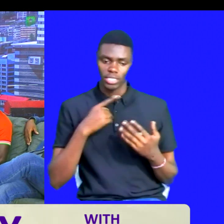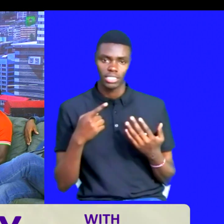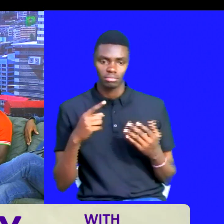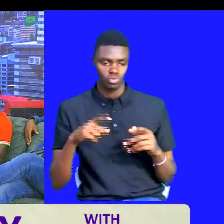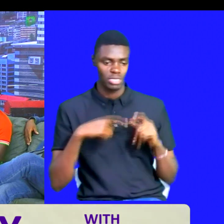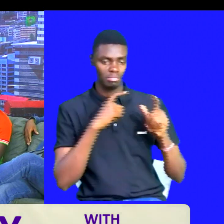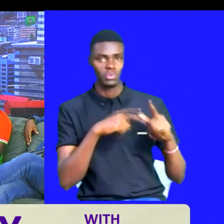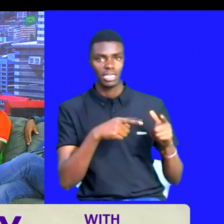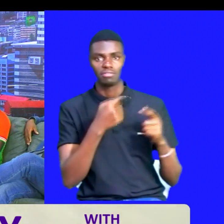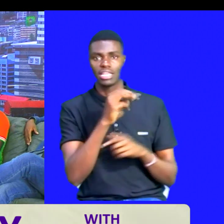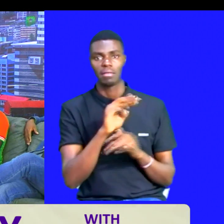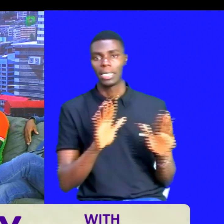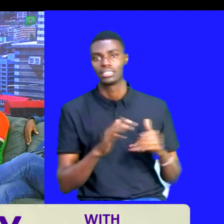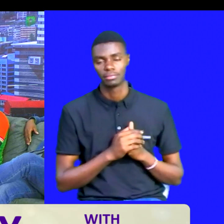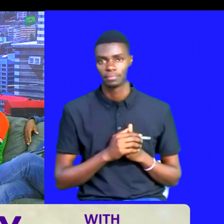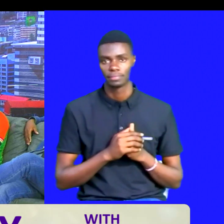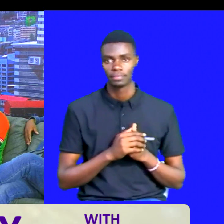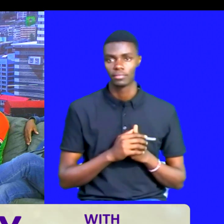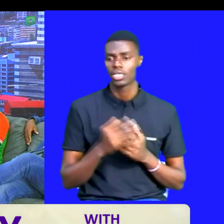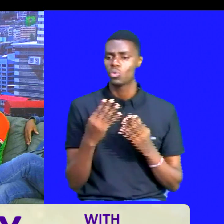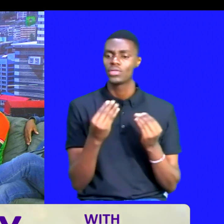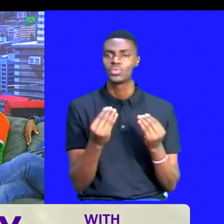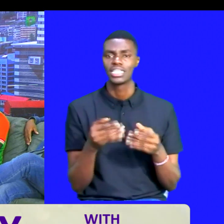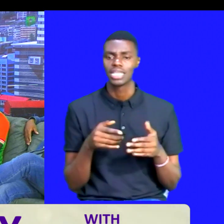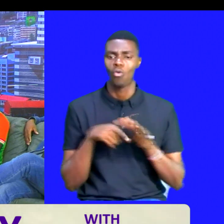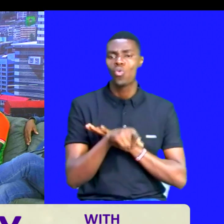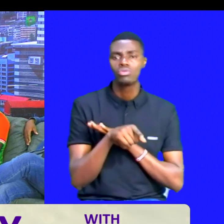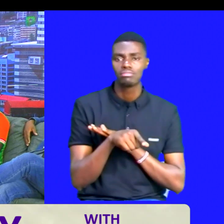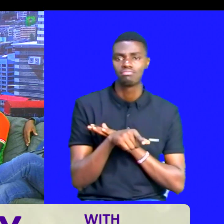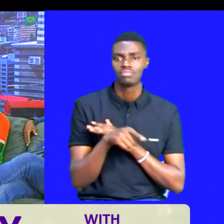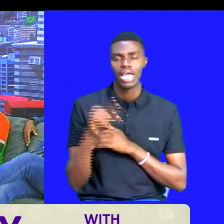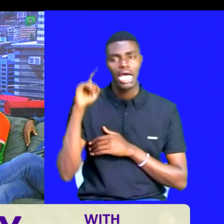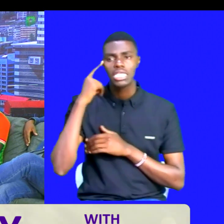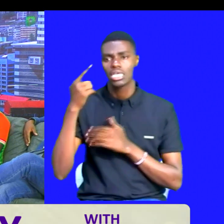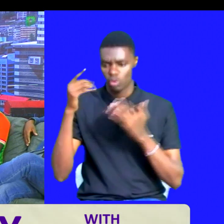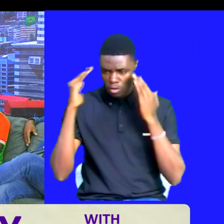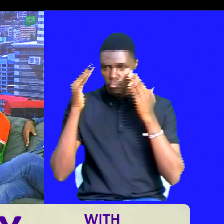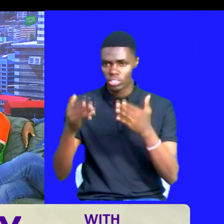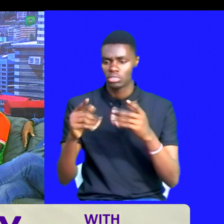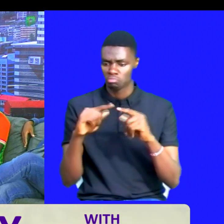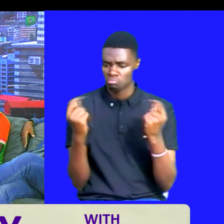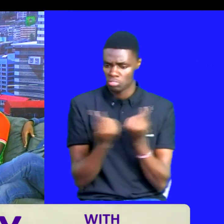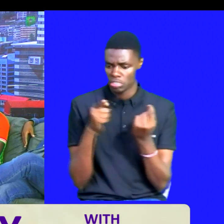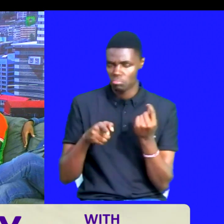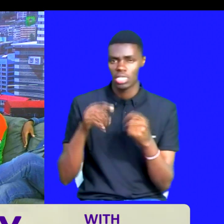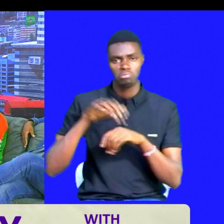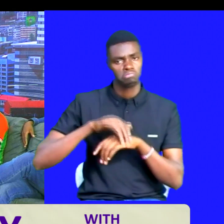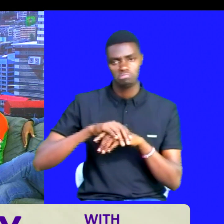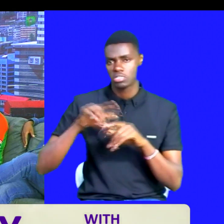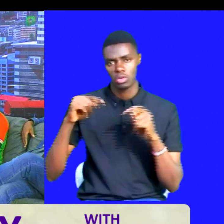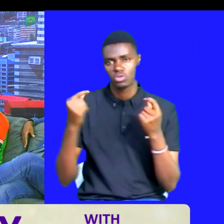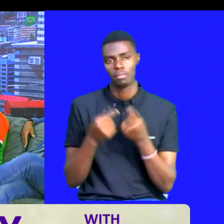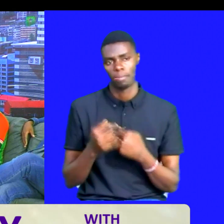was a gift we gave them. So it was, you know, the easy goals, and I think with concentration, right, this team is a very good team. Okay.